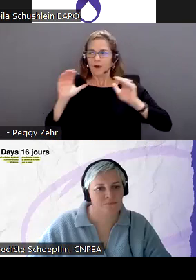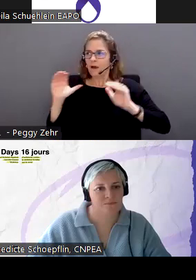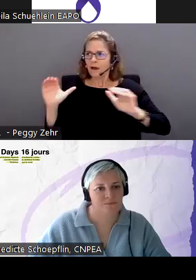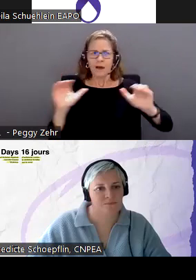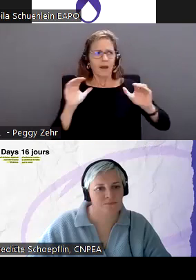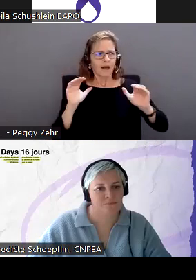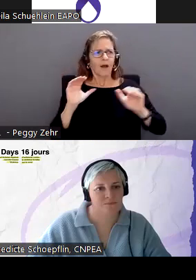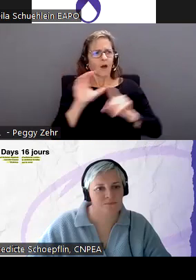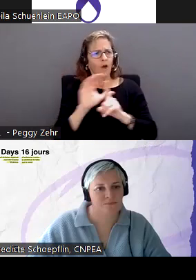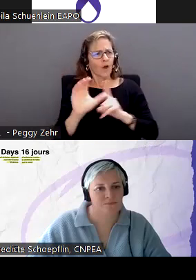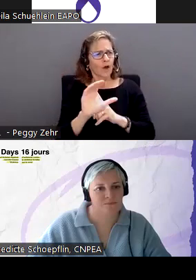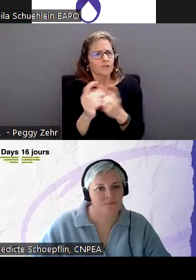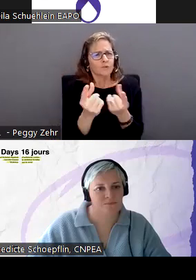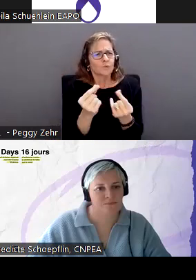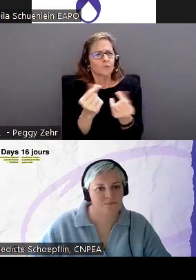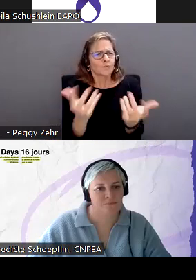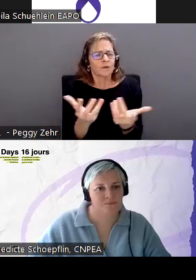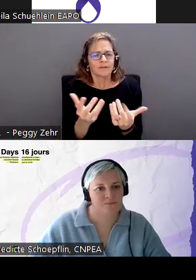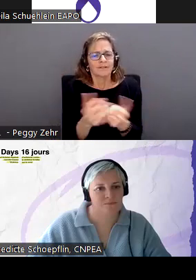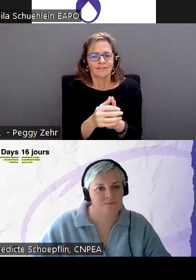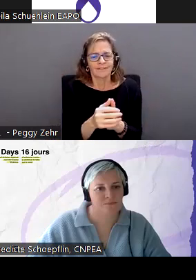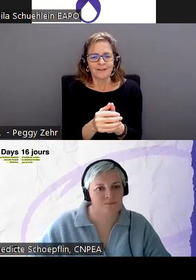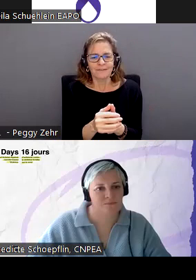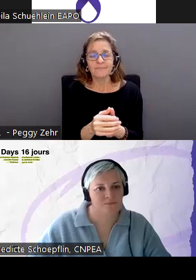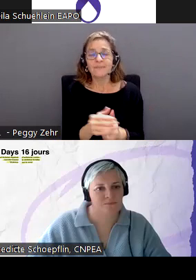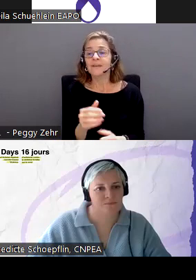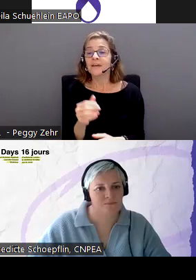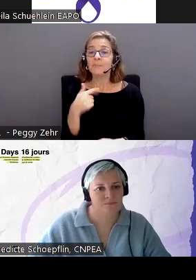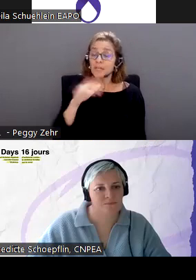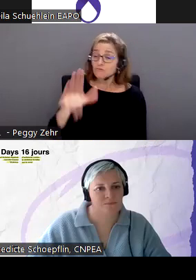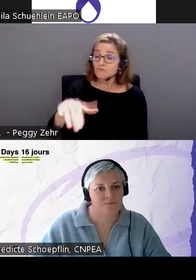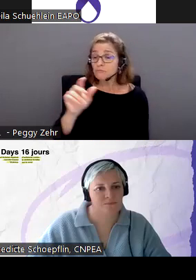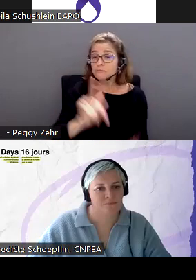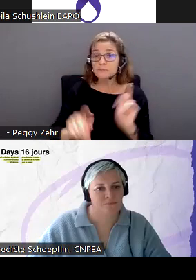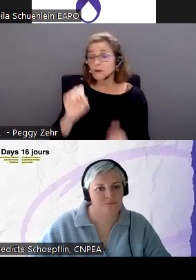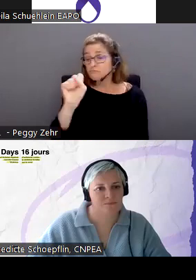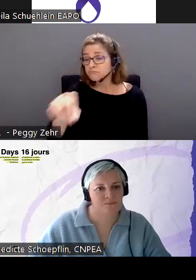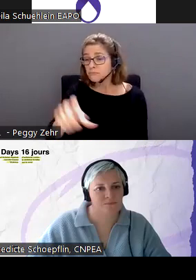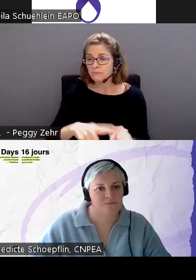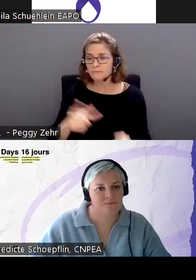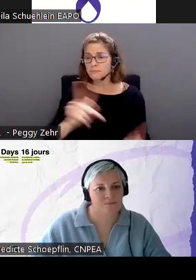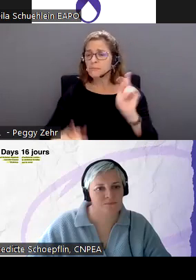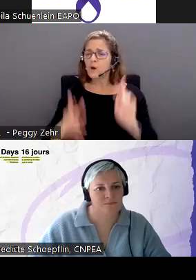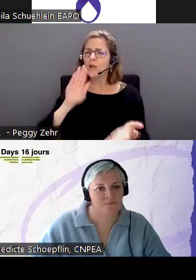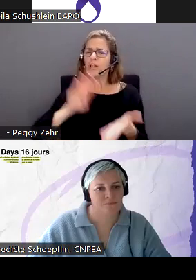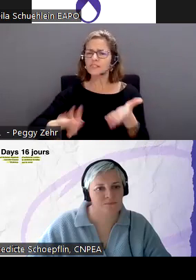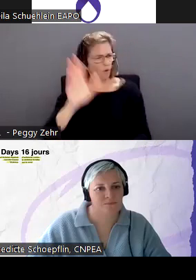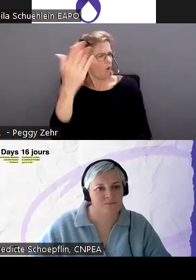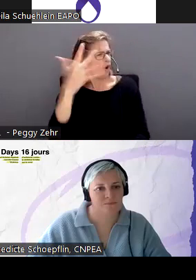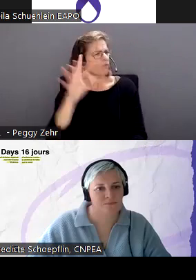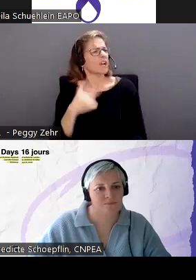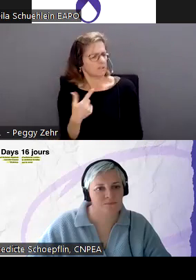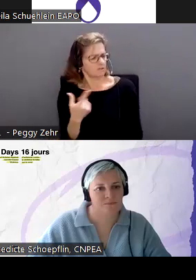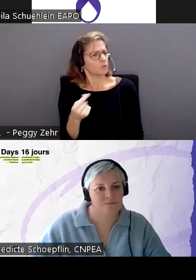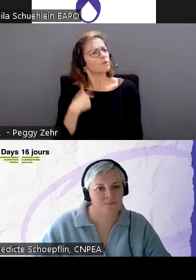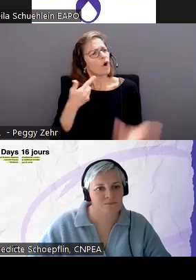because people often say, we already do that. We already do these things. But I would submit that